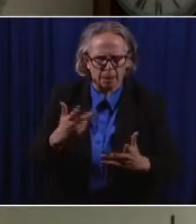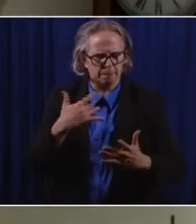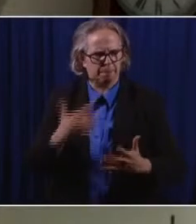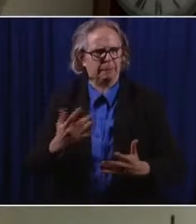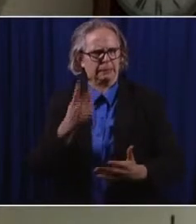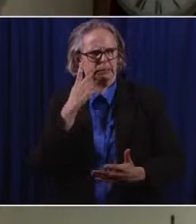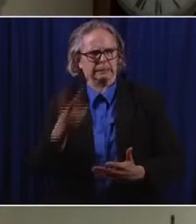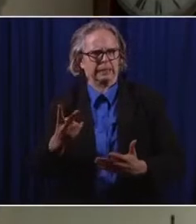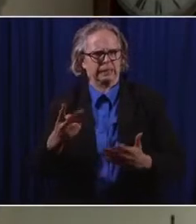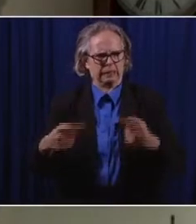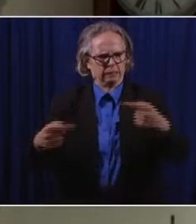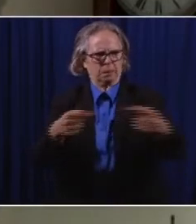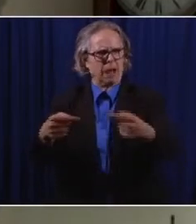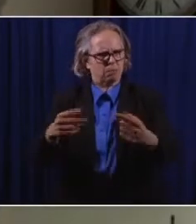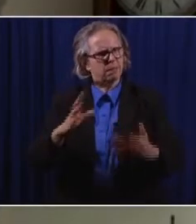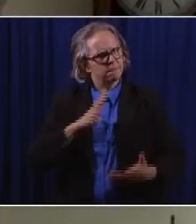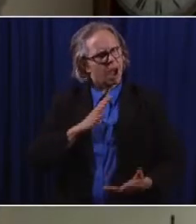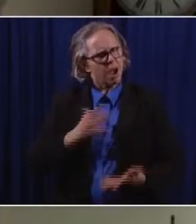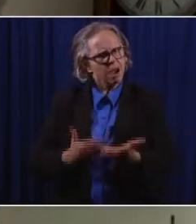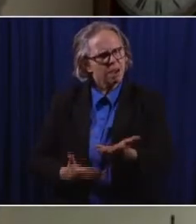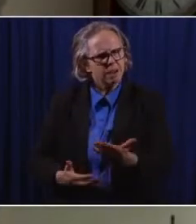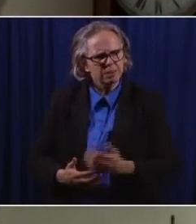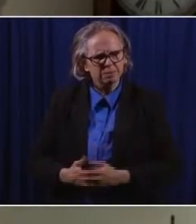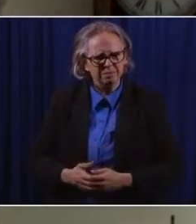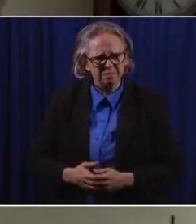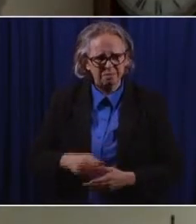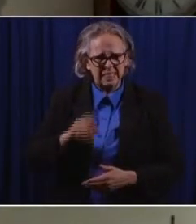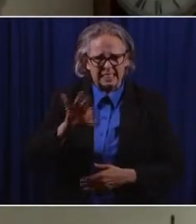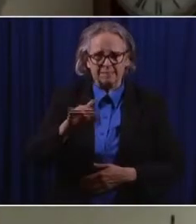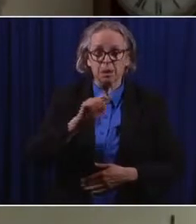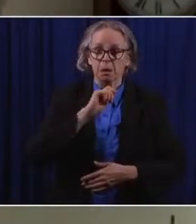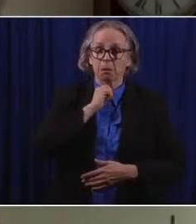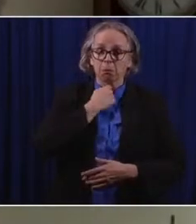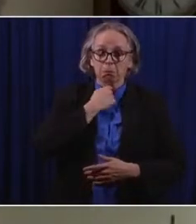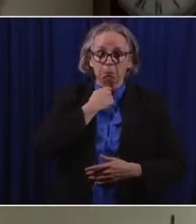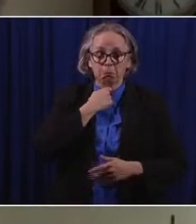So anything that will enhance that debate, I'm for.